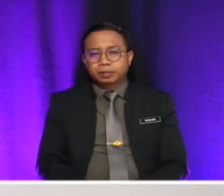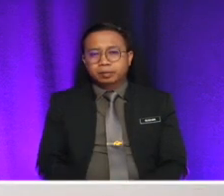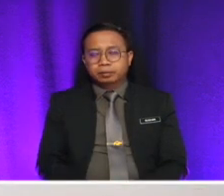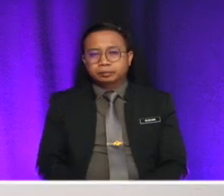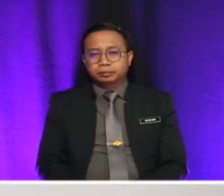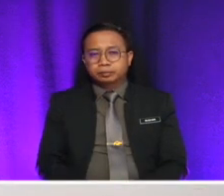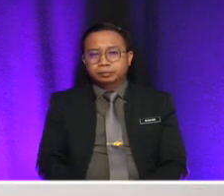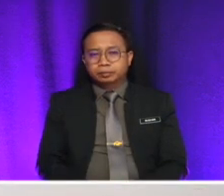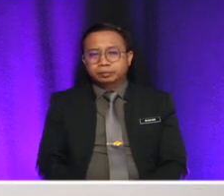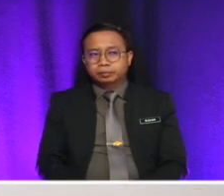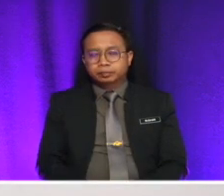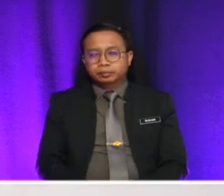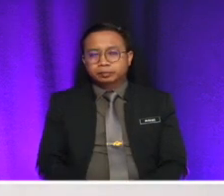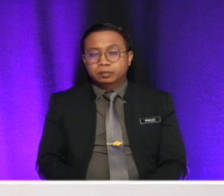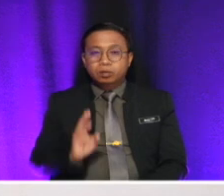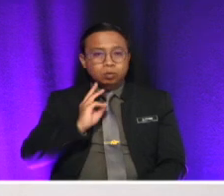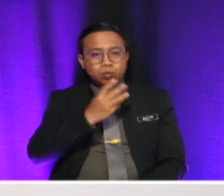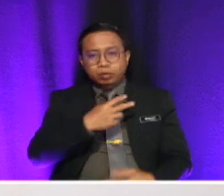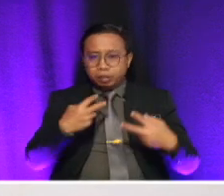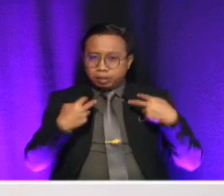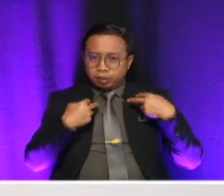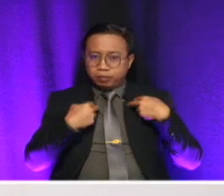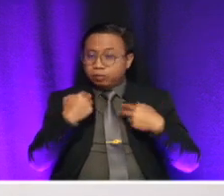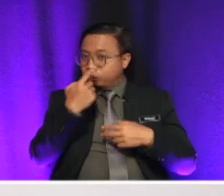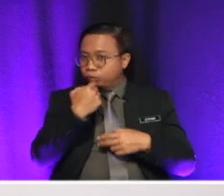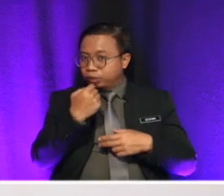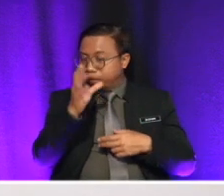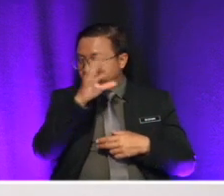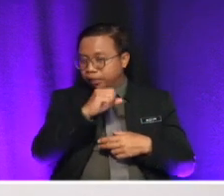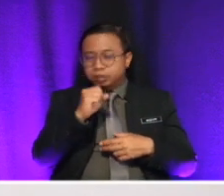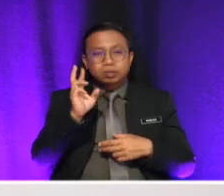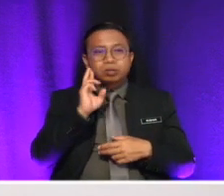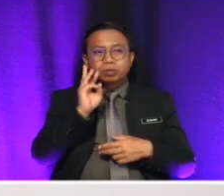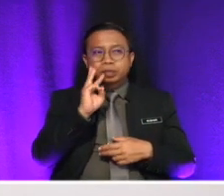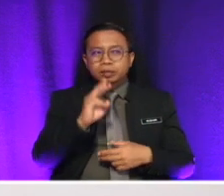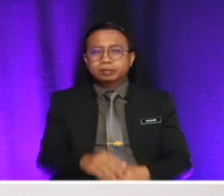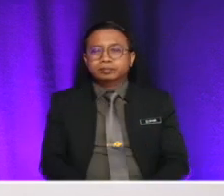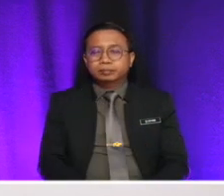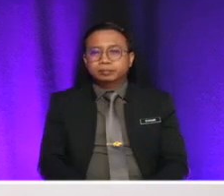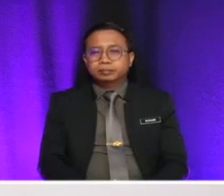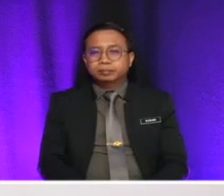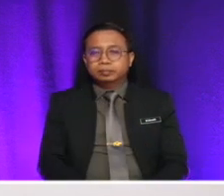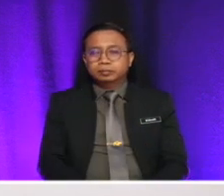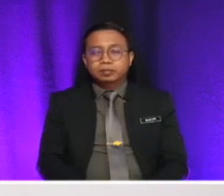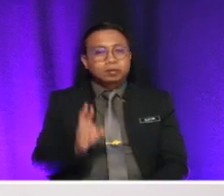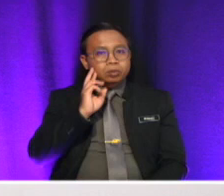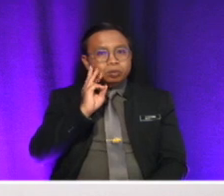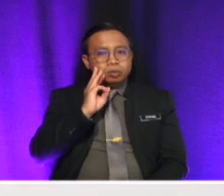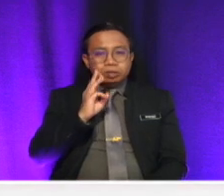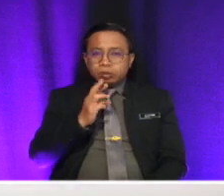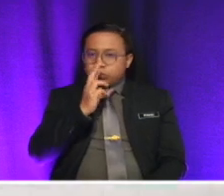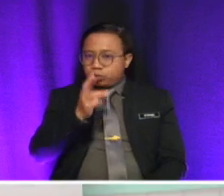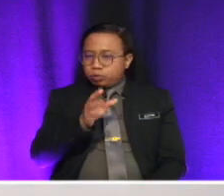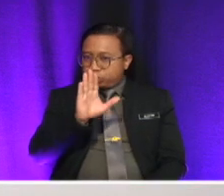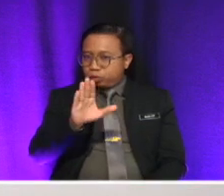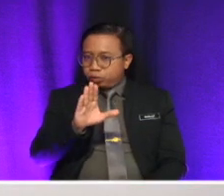here. All right, we have, guess who? Rowena. Okay, Rowena, I'm sure you have your answer